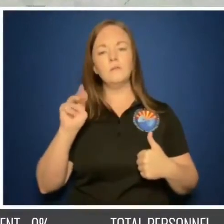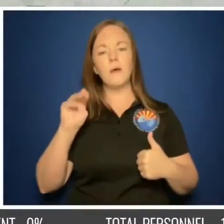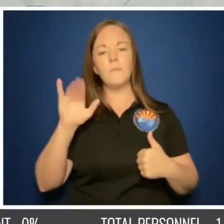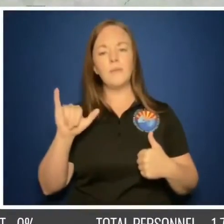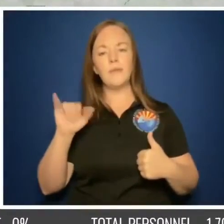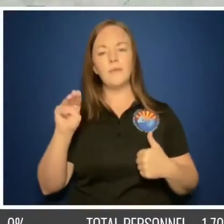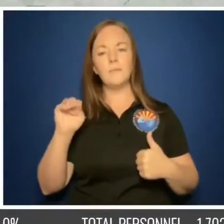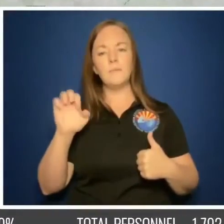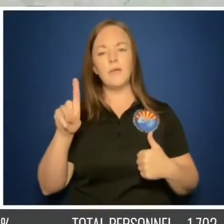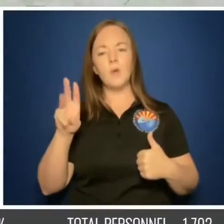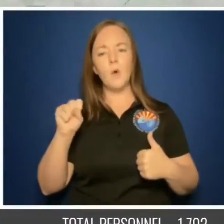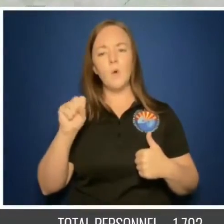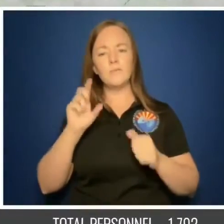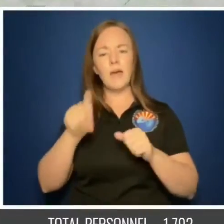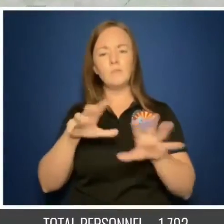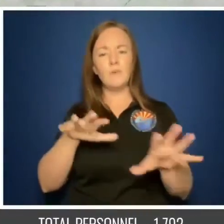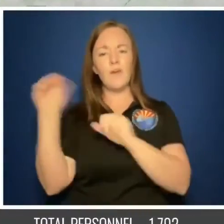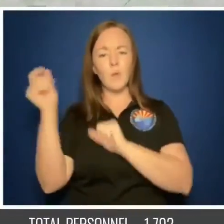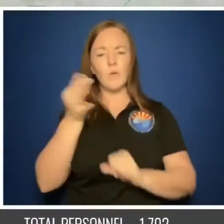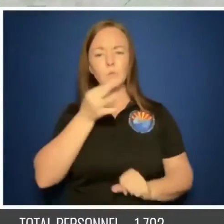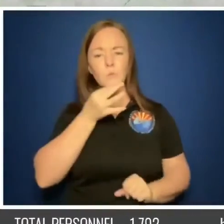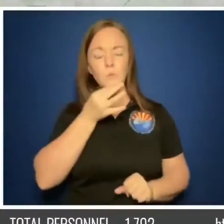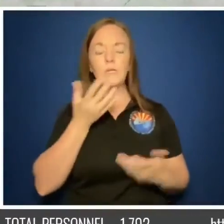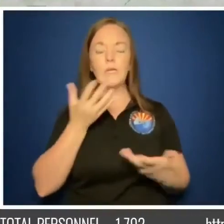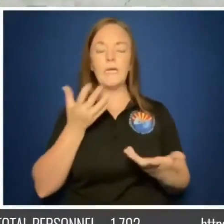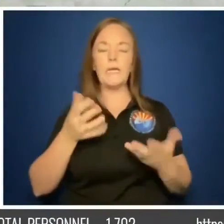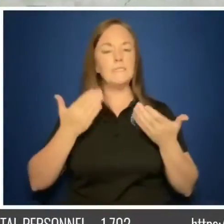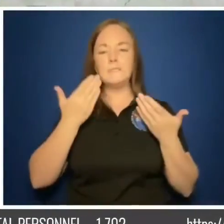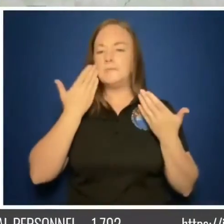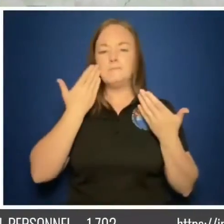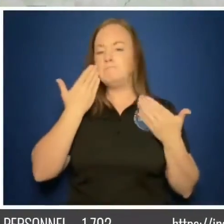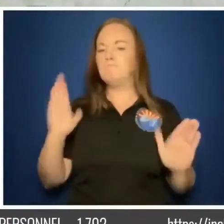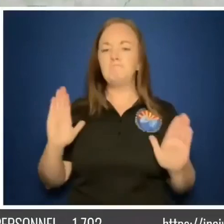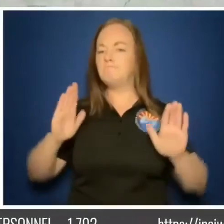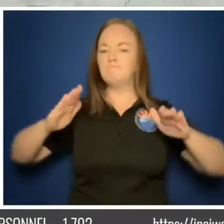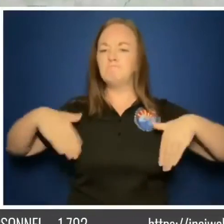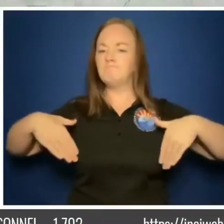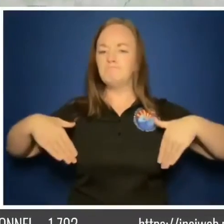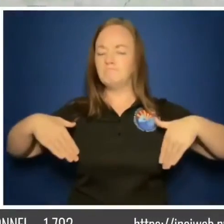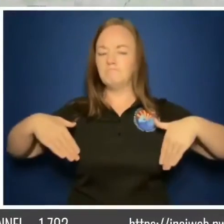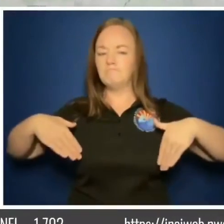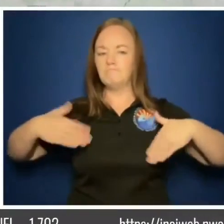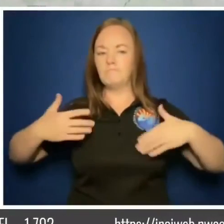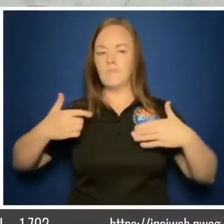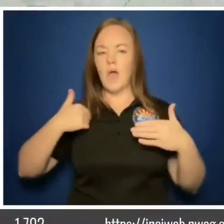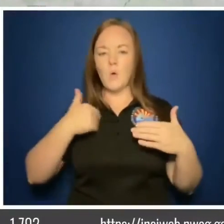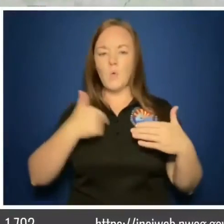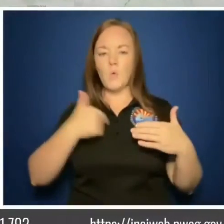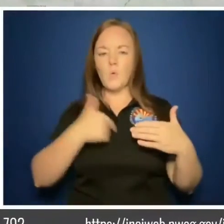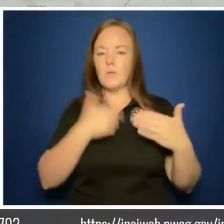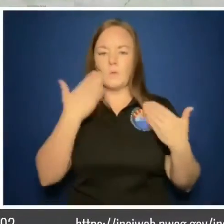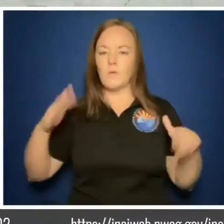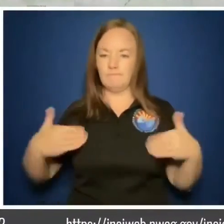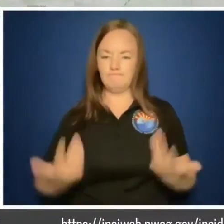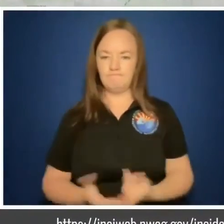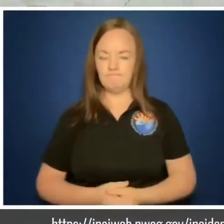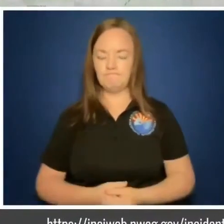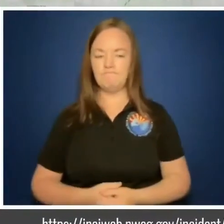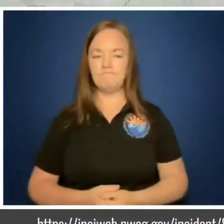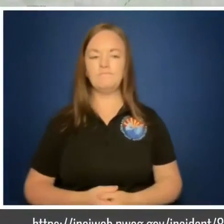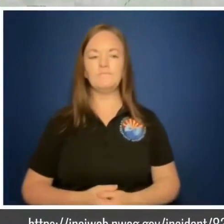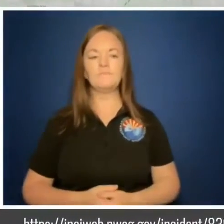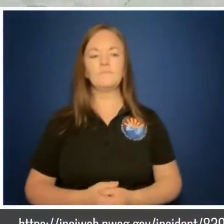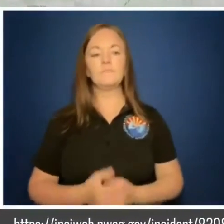soon? That's hard to say, and the answer is I don't know. What we'll do is we work